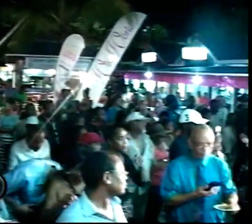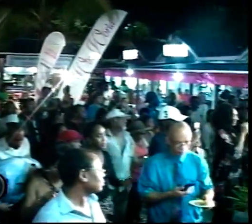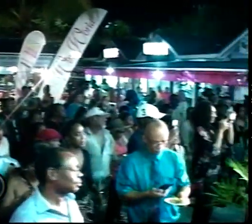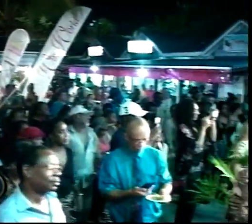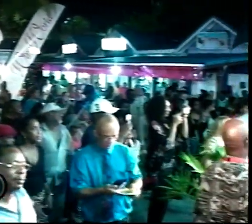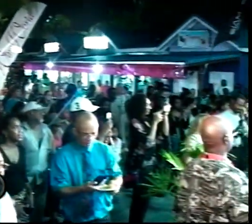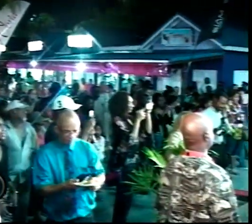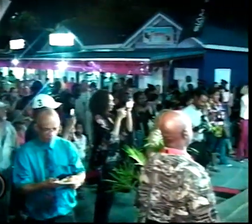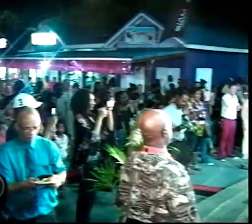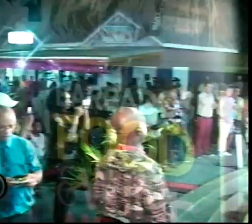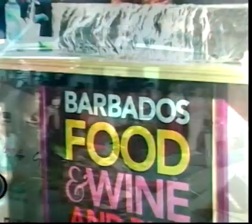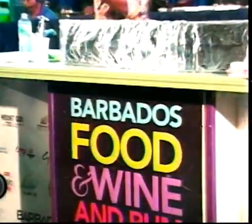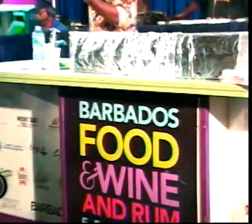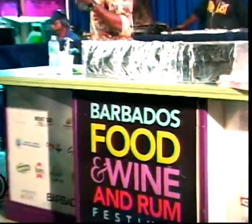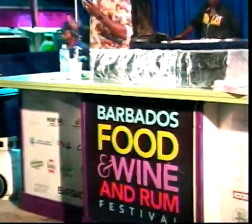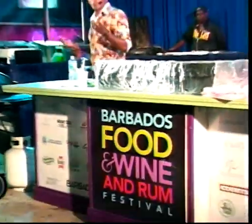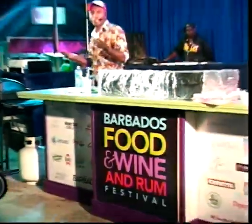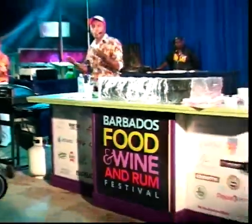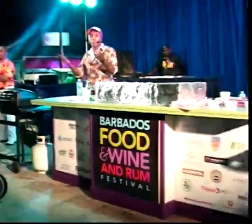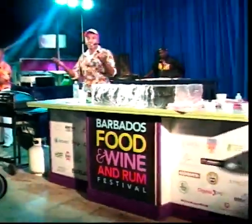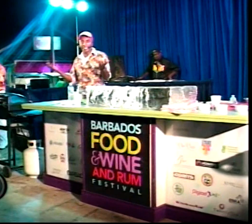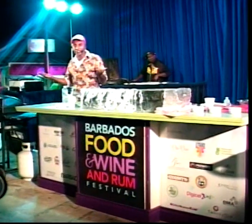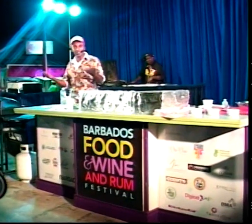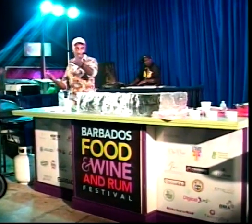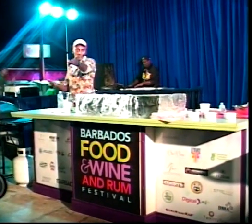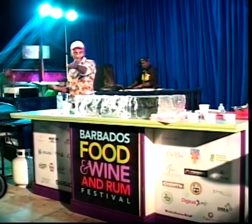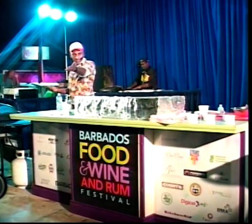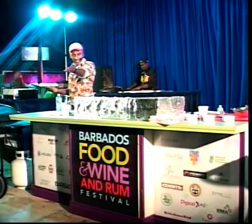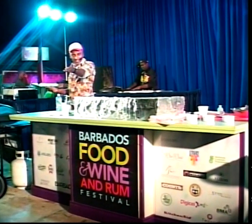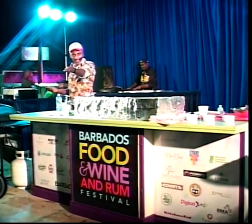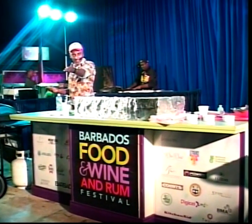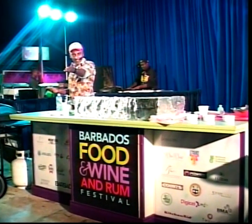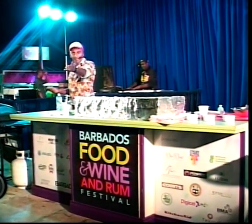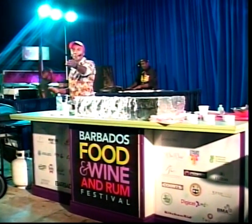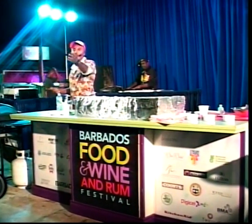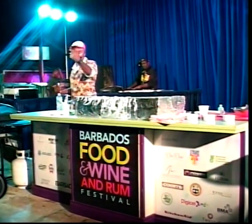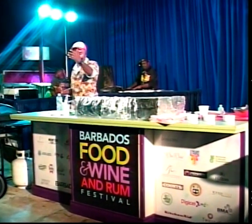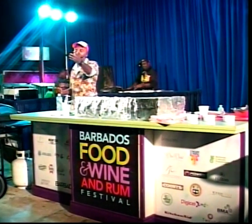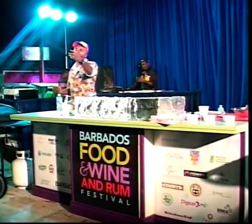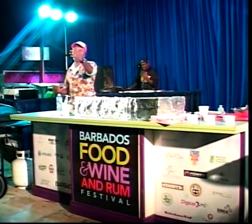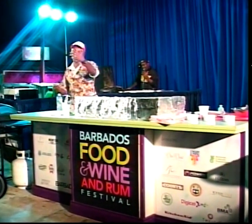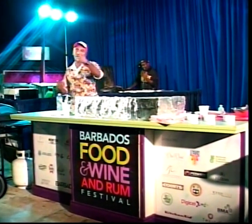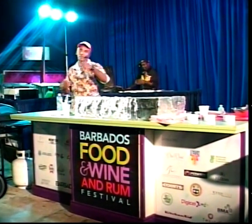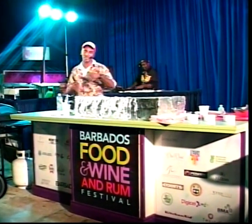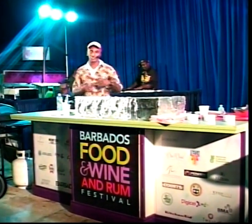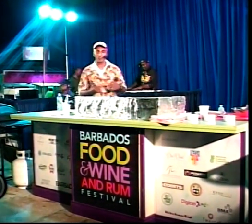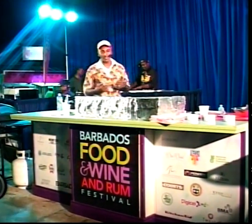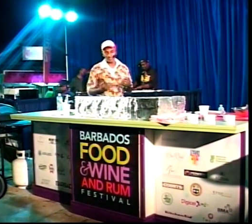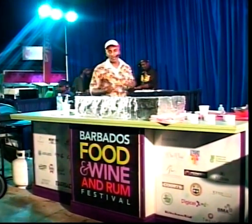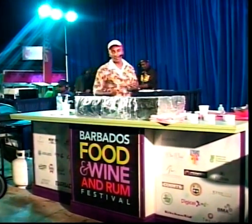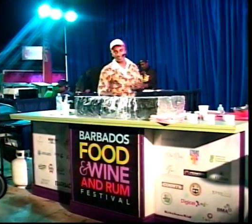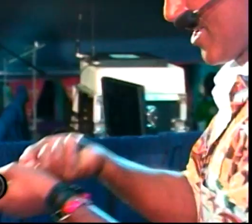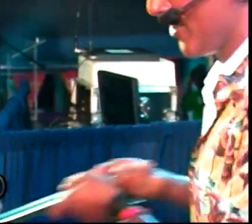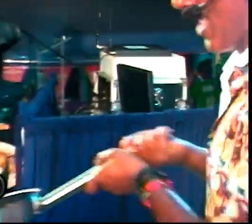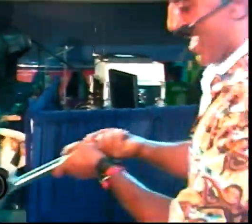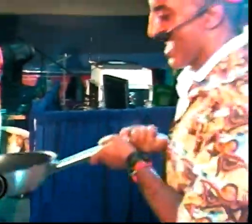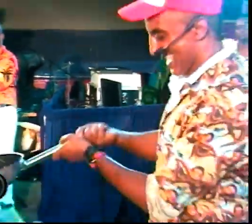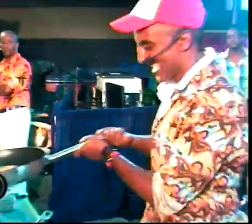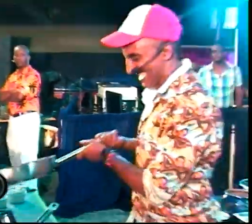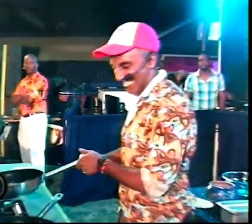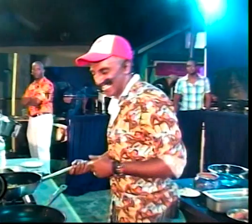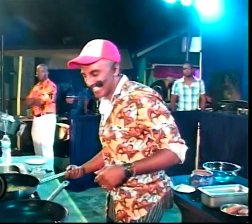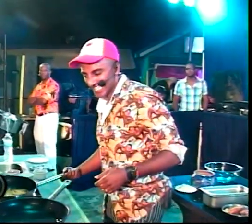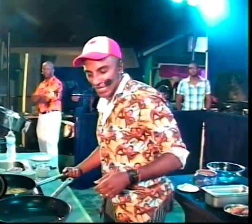see international chef Marcus Samuelson conduct a live cooking demonstration, but sample a number of dishes. Chairman of the